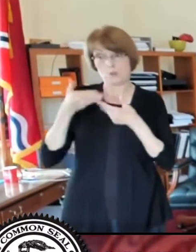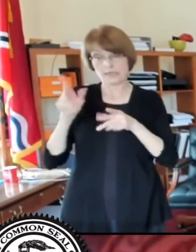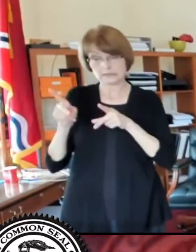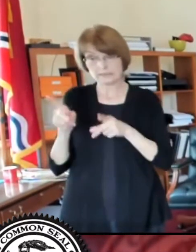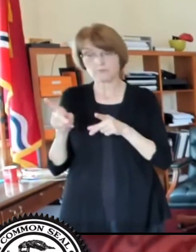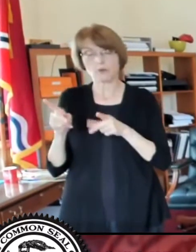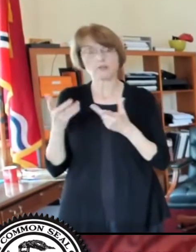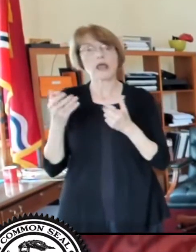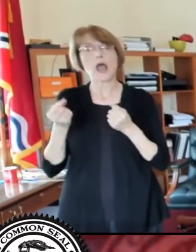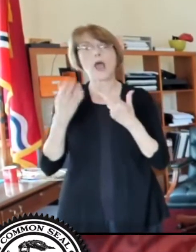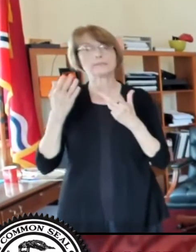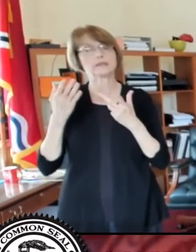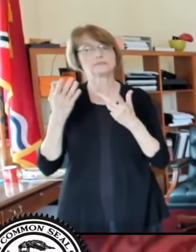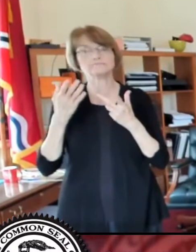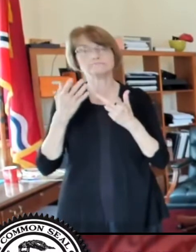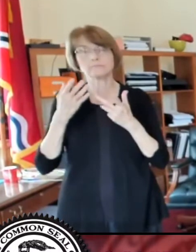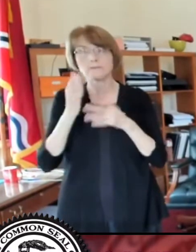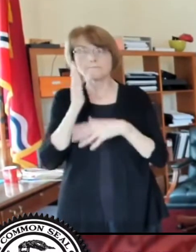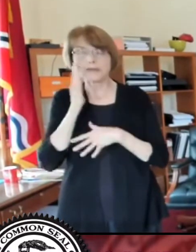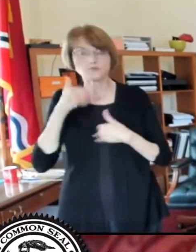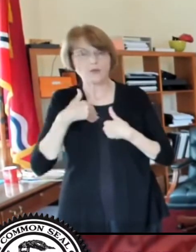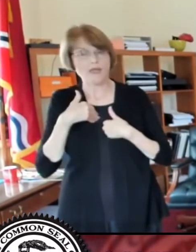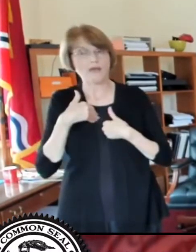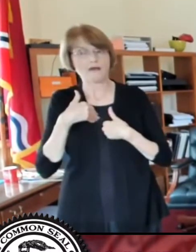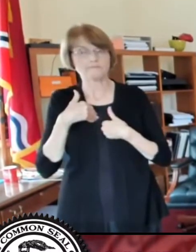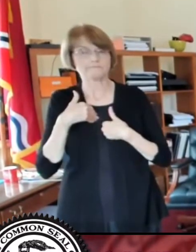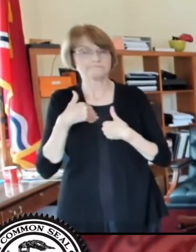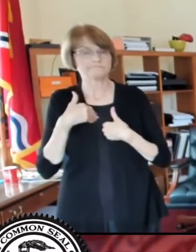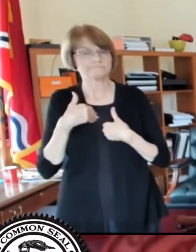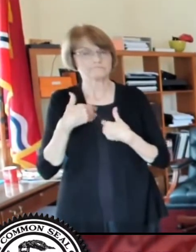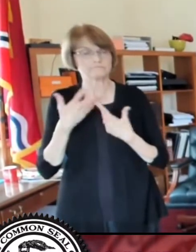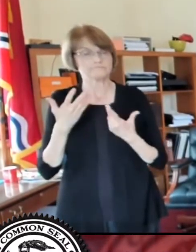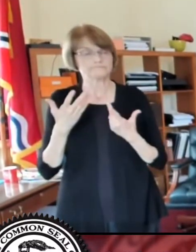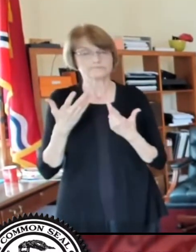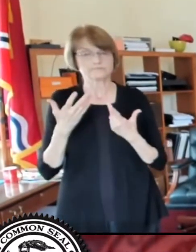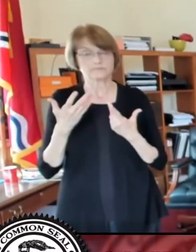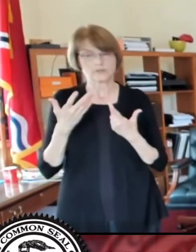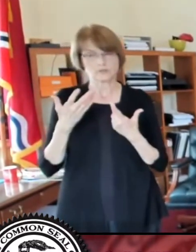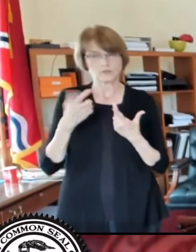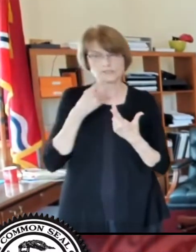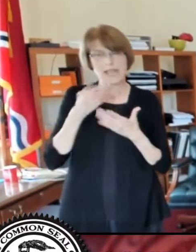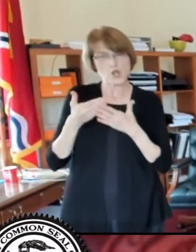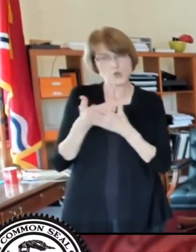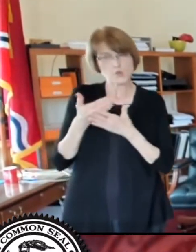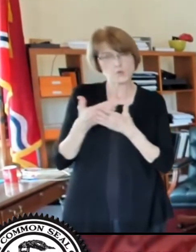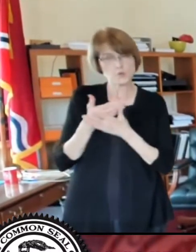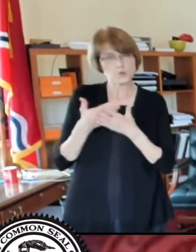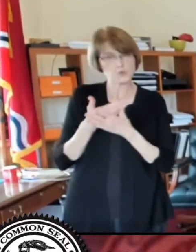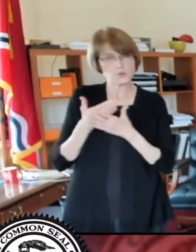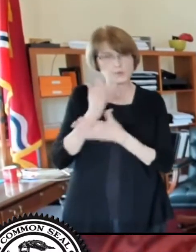during the pandemic? So as I mentioned earlier, when you say new shelter space, when I mentioned